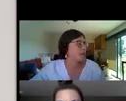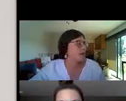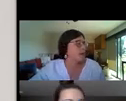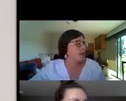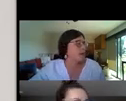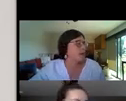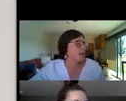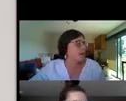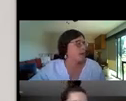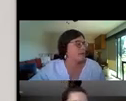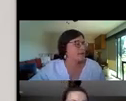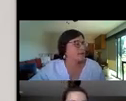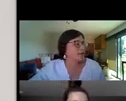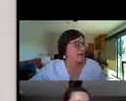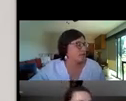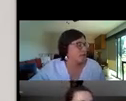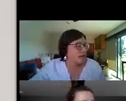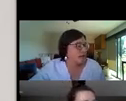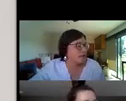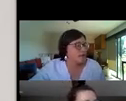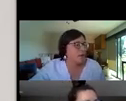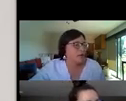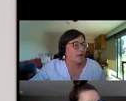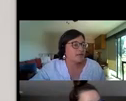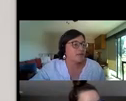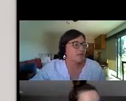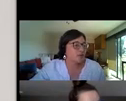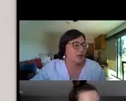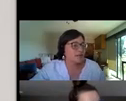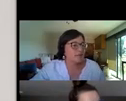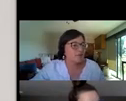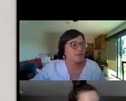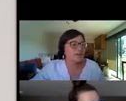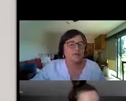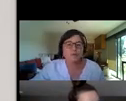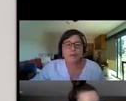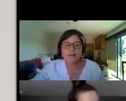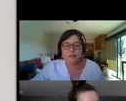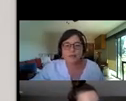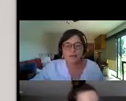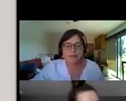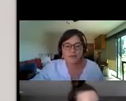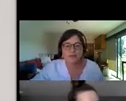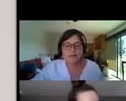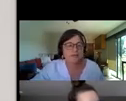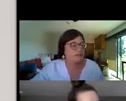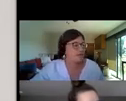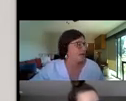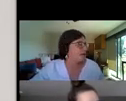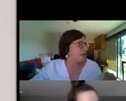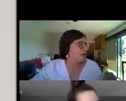example. And it basically categorizes Americans who trace their roots to Spanish-speaking countries.